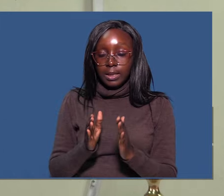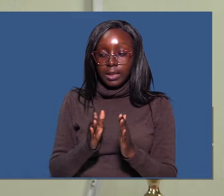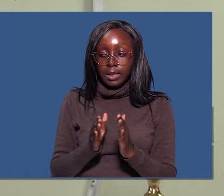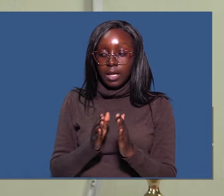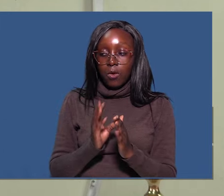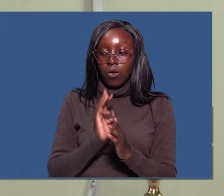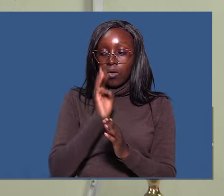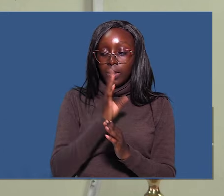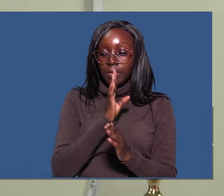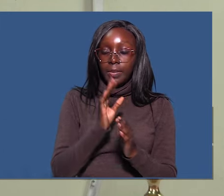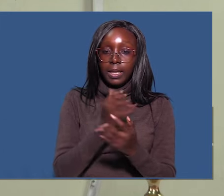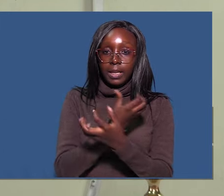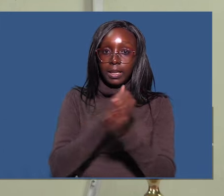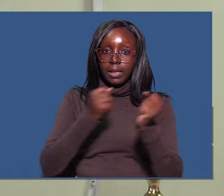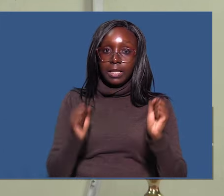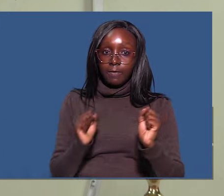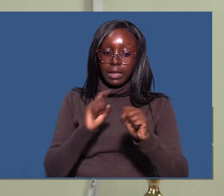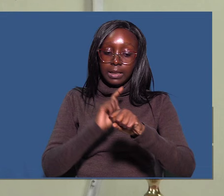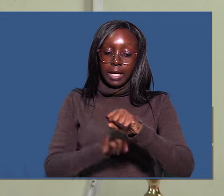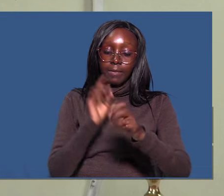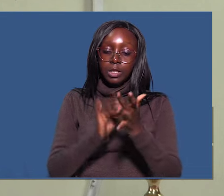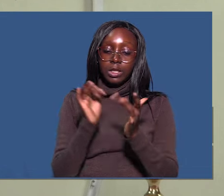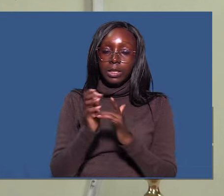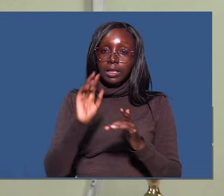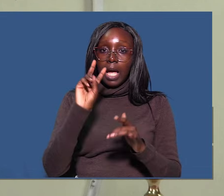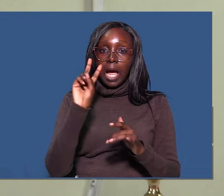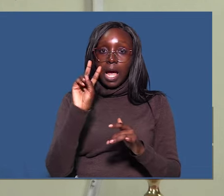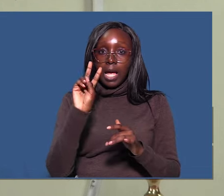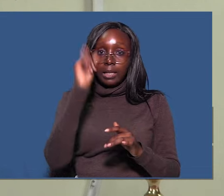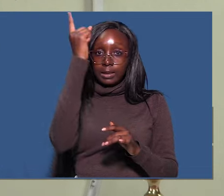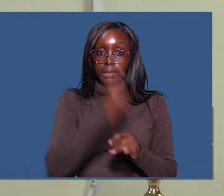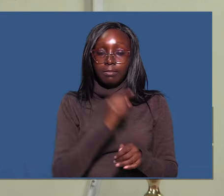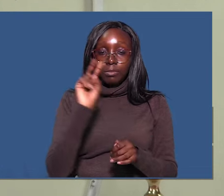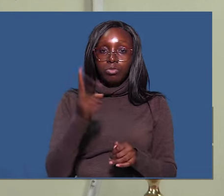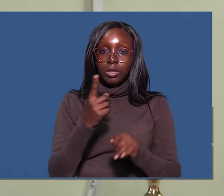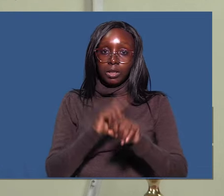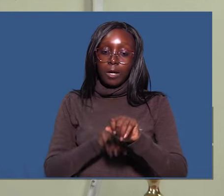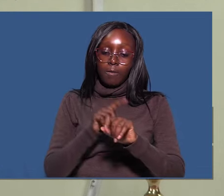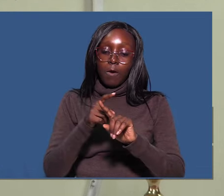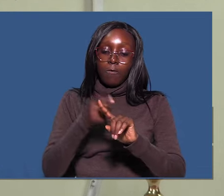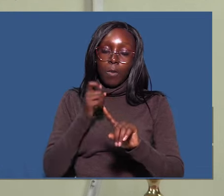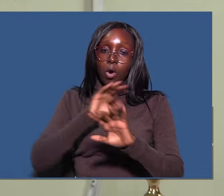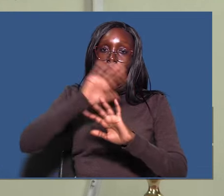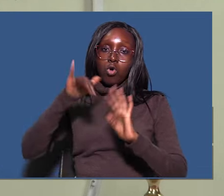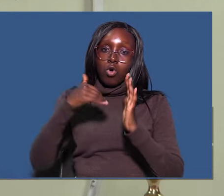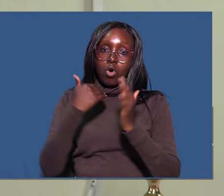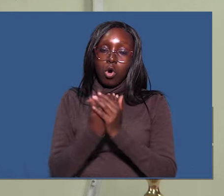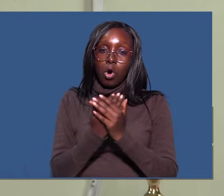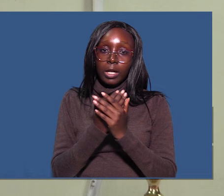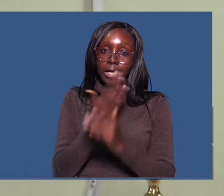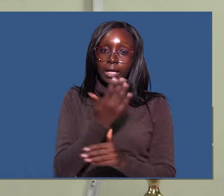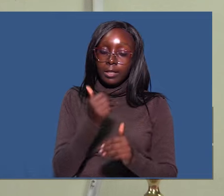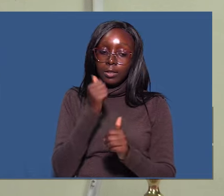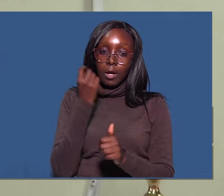That Christians will be saved at the Lord's second advent from all the bodily infirmities that are the result of sin and God's